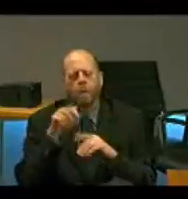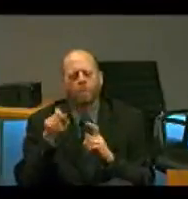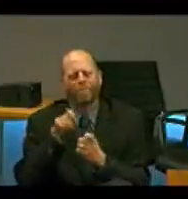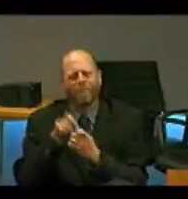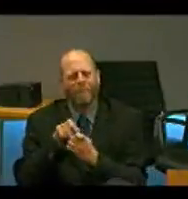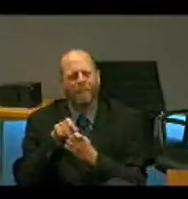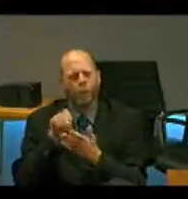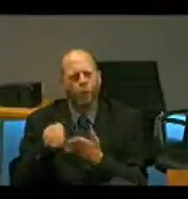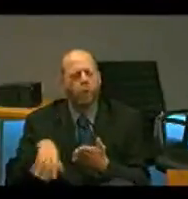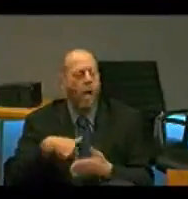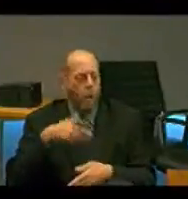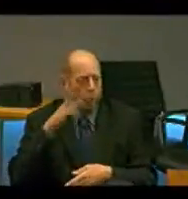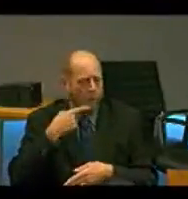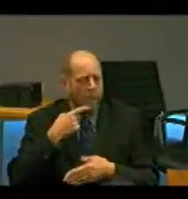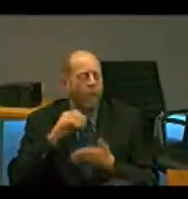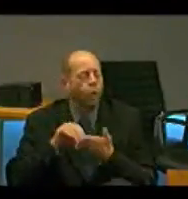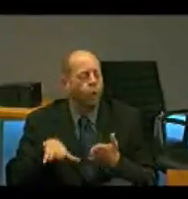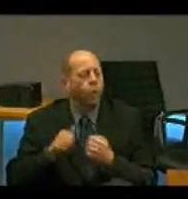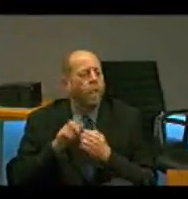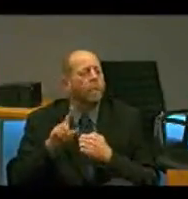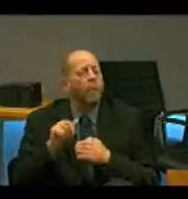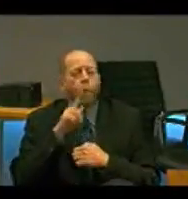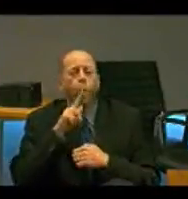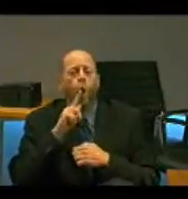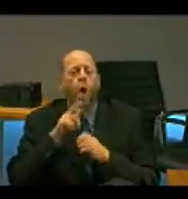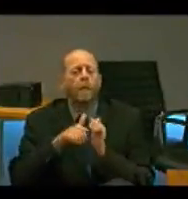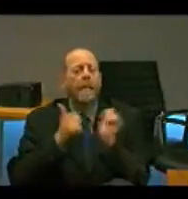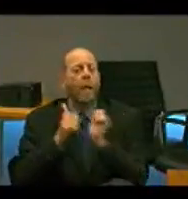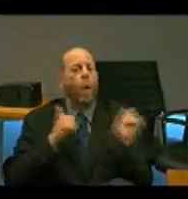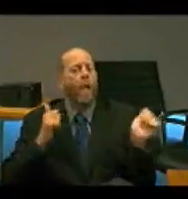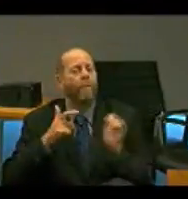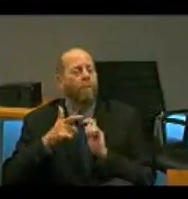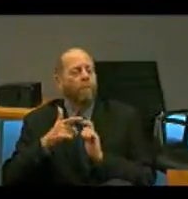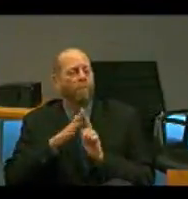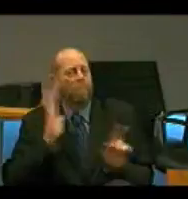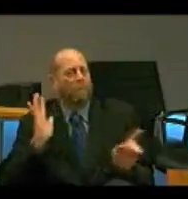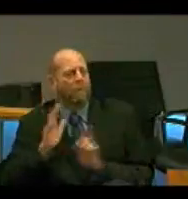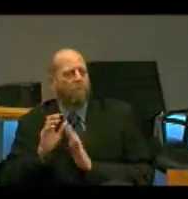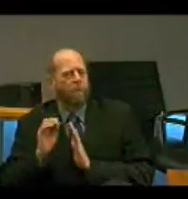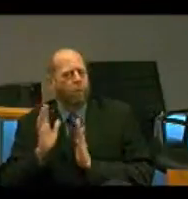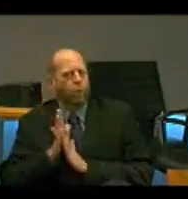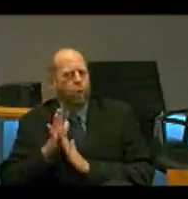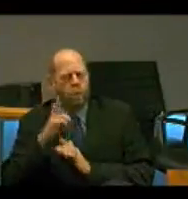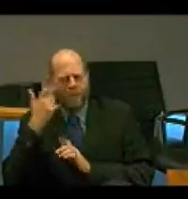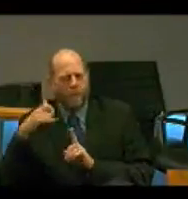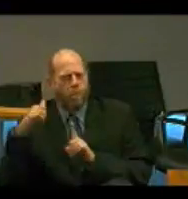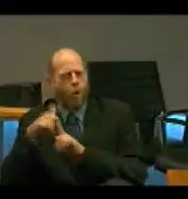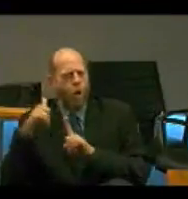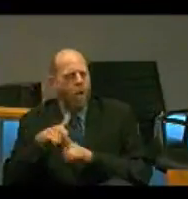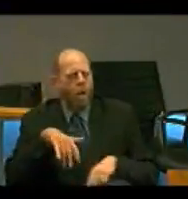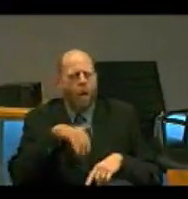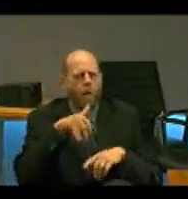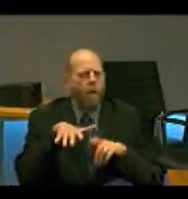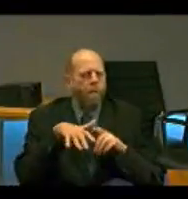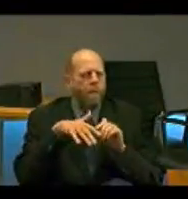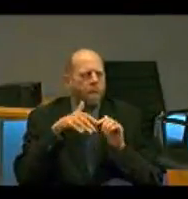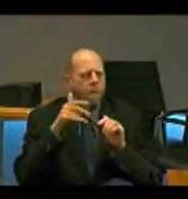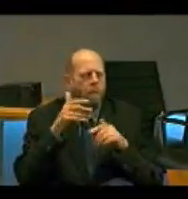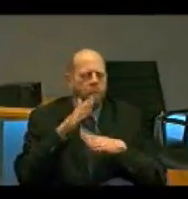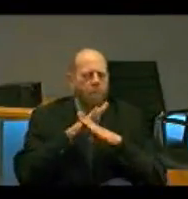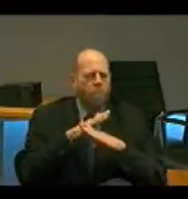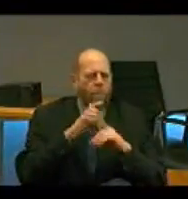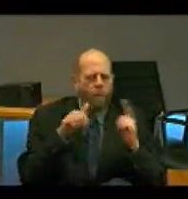students. And I would say the students with disabilities who are staying away from school because they're being bullied are not being kept away from school because